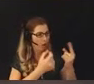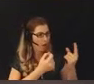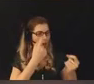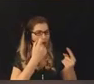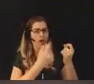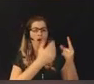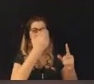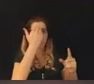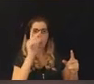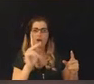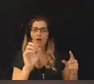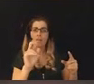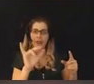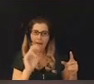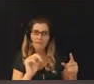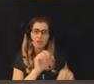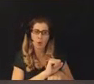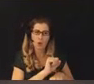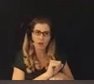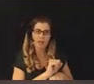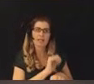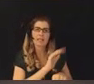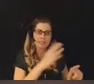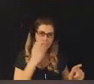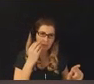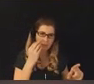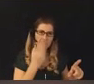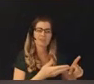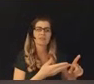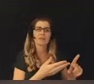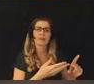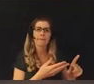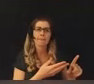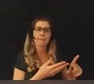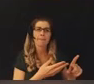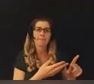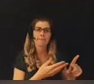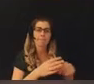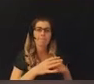got to know Kevin, Kevin's work, and Kevin's lived experiences.